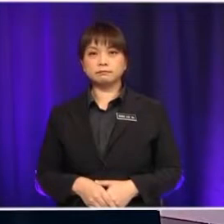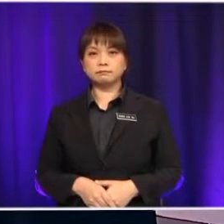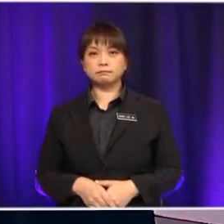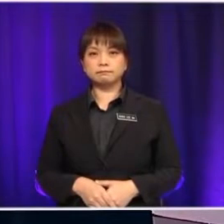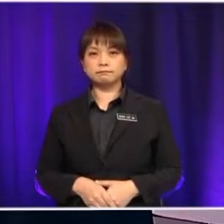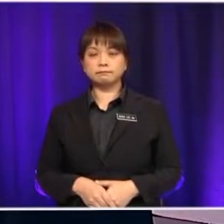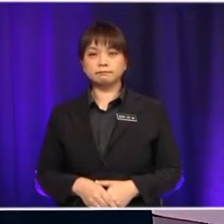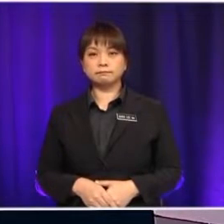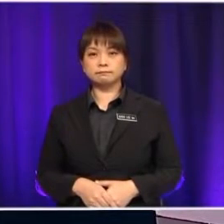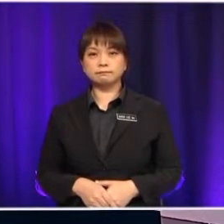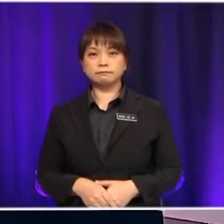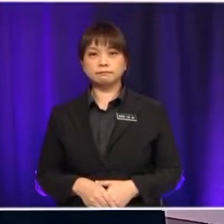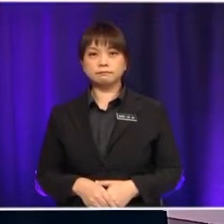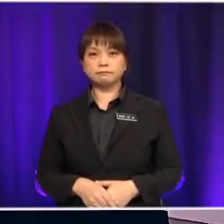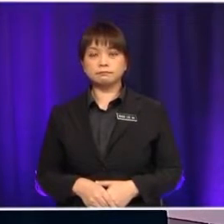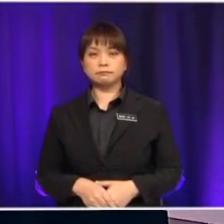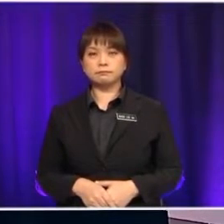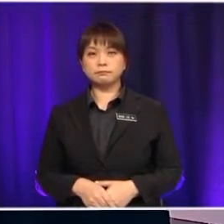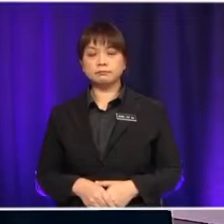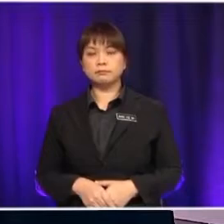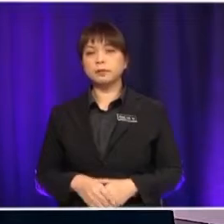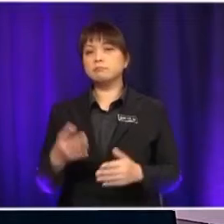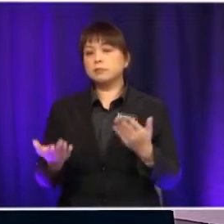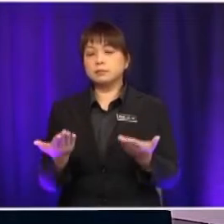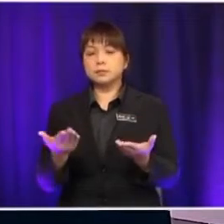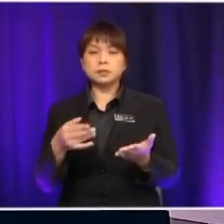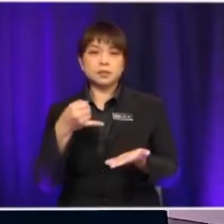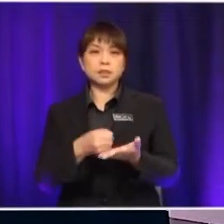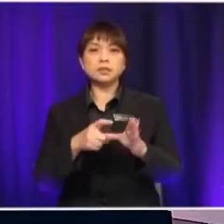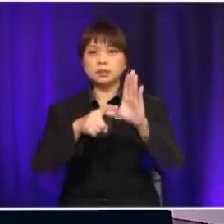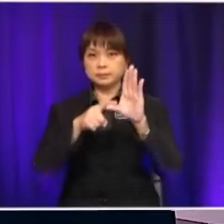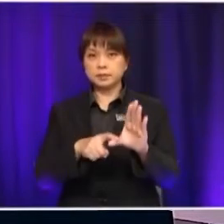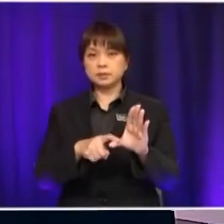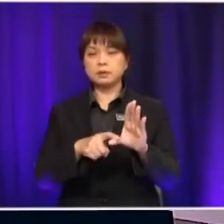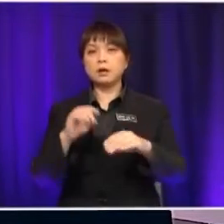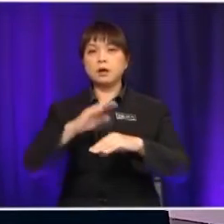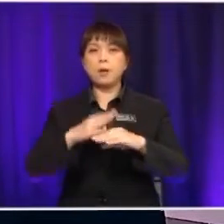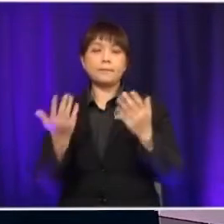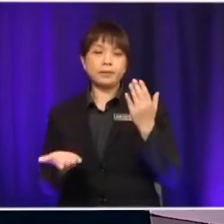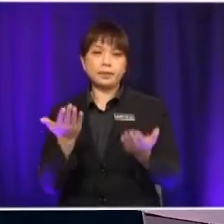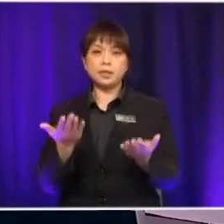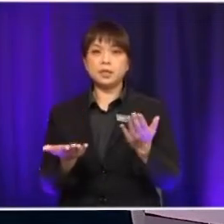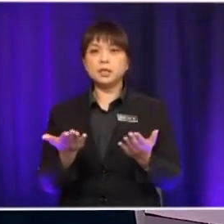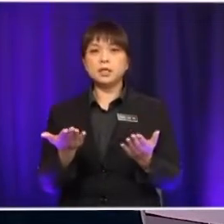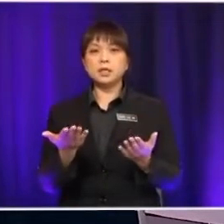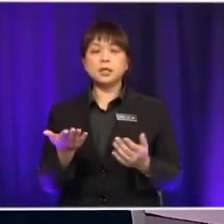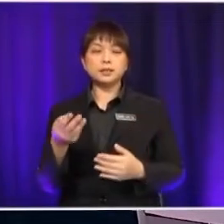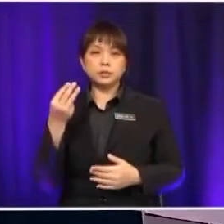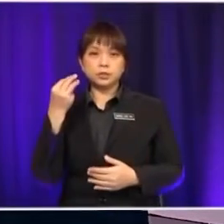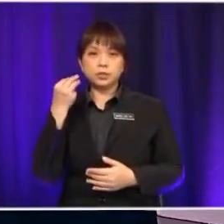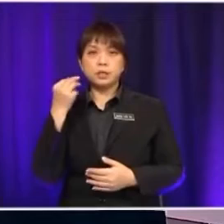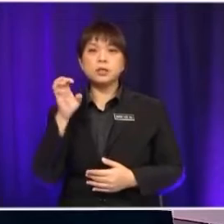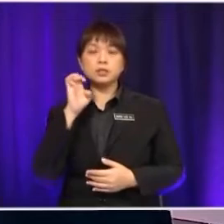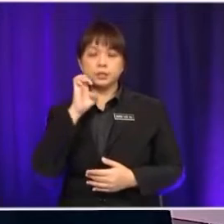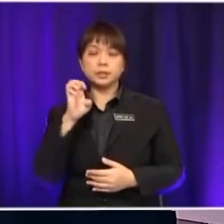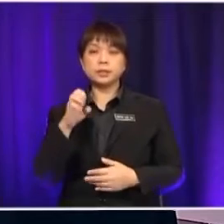not so sure, but yeah, it depends on maybe she has such an experience that she has to fix with a very high cost, right?